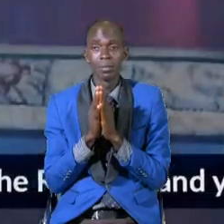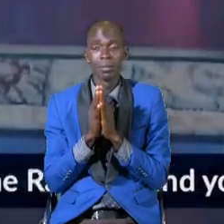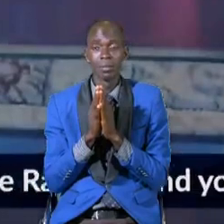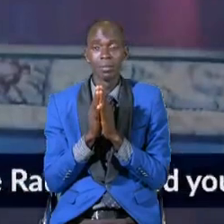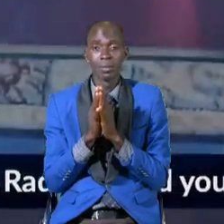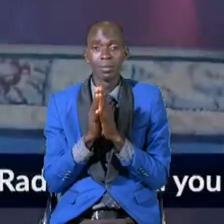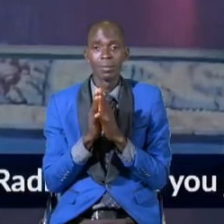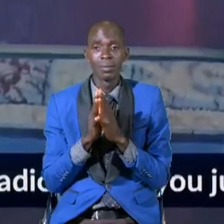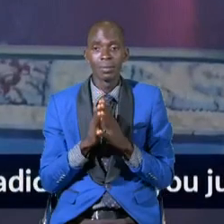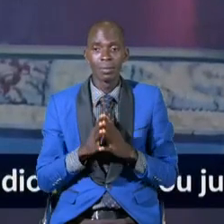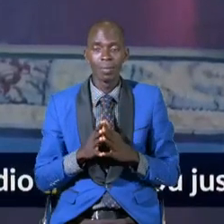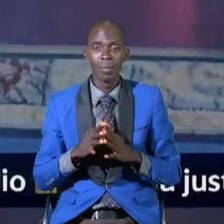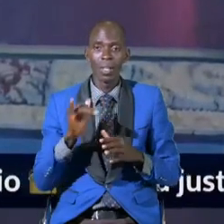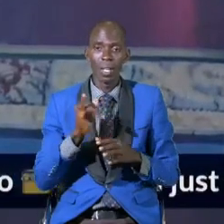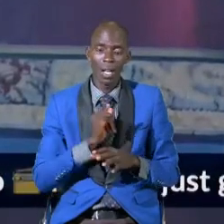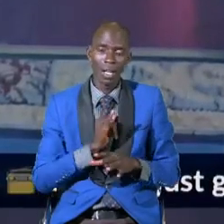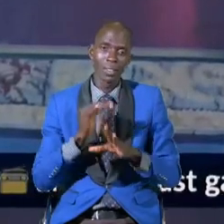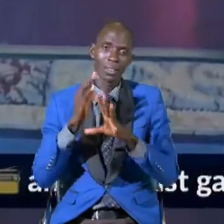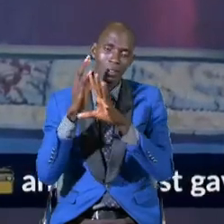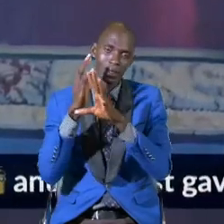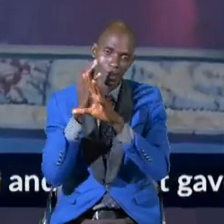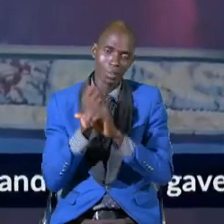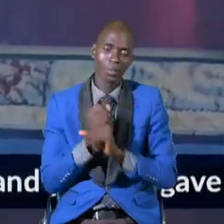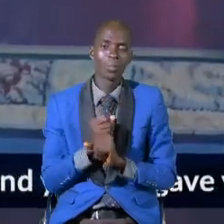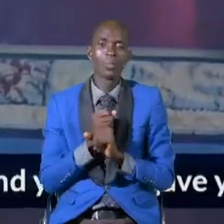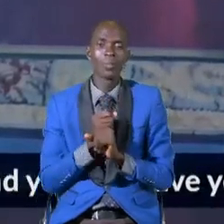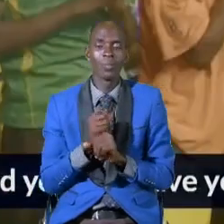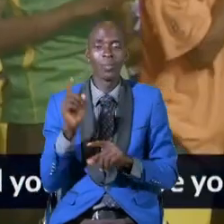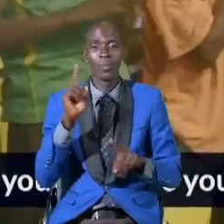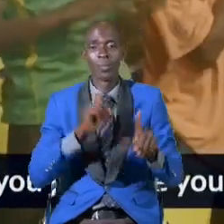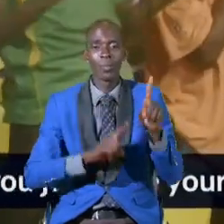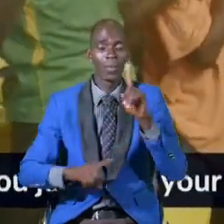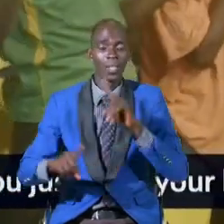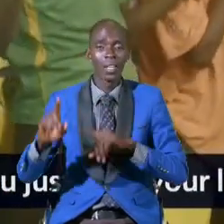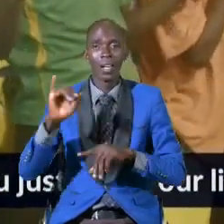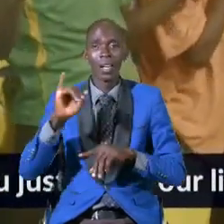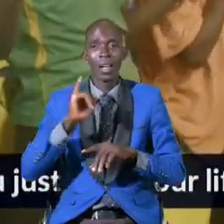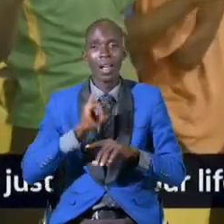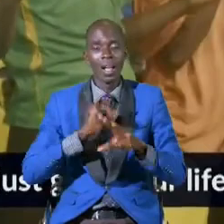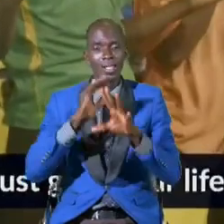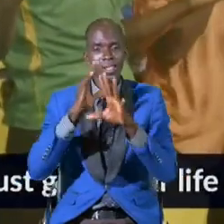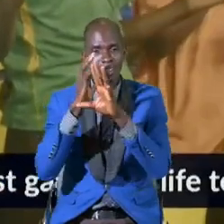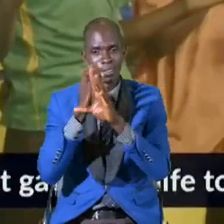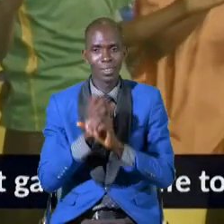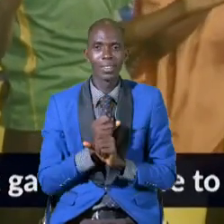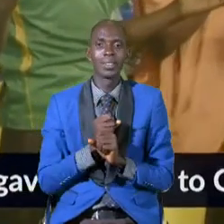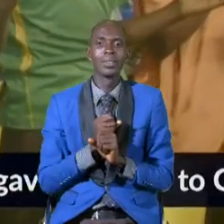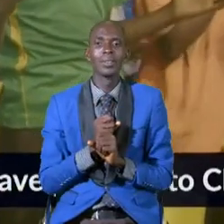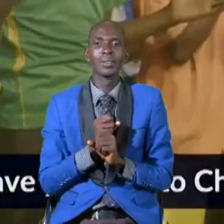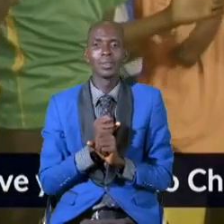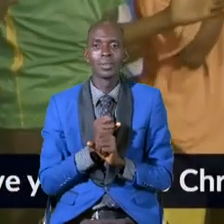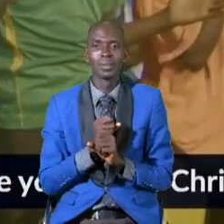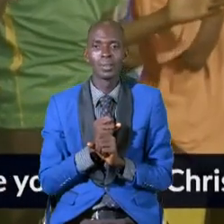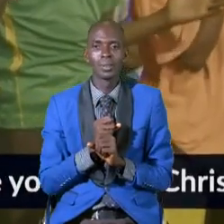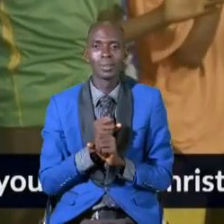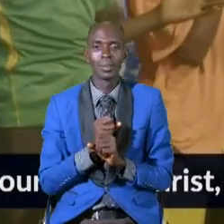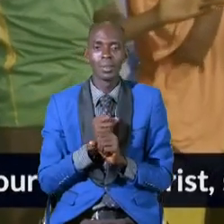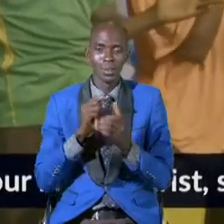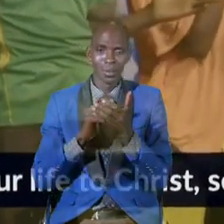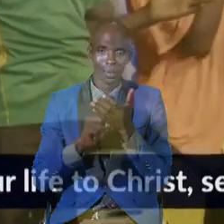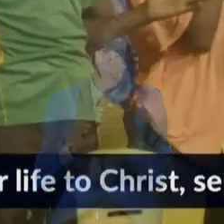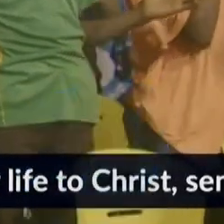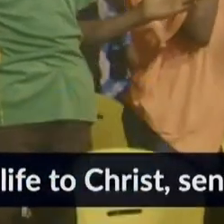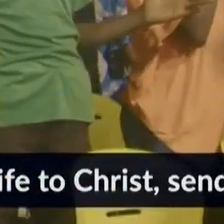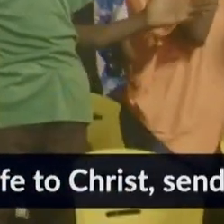receive. I receive. I receive. Check up. The miracle is